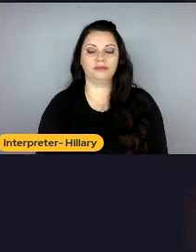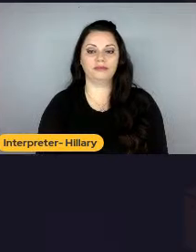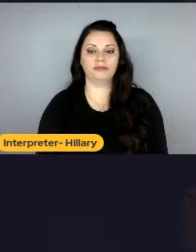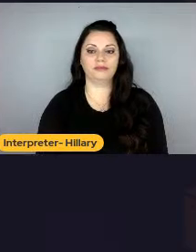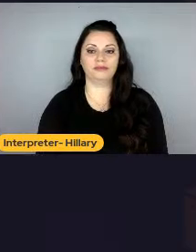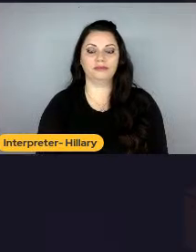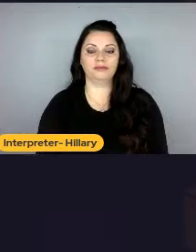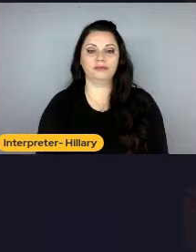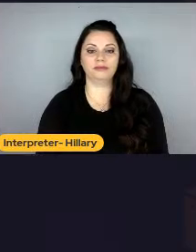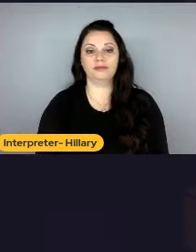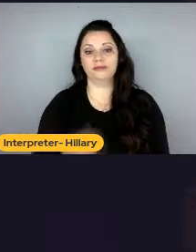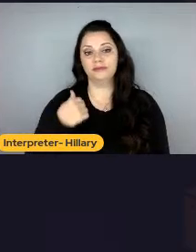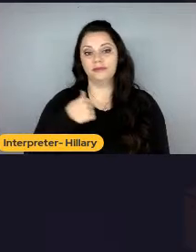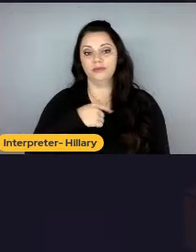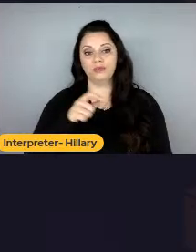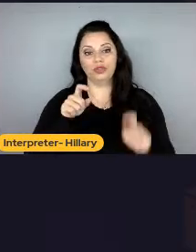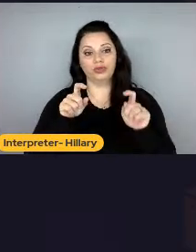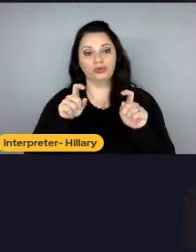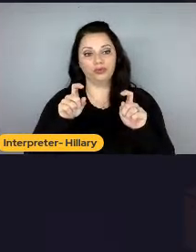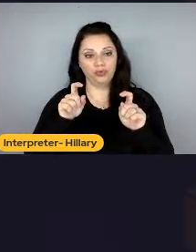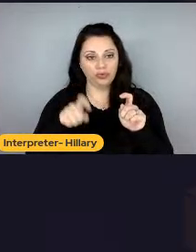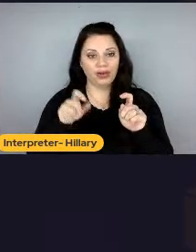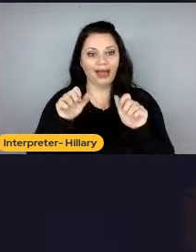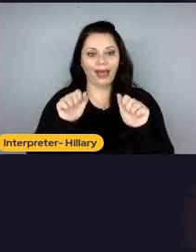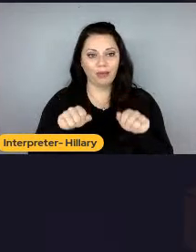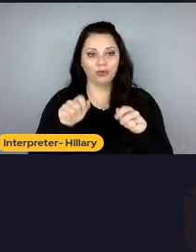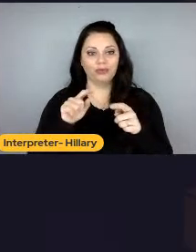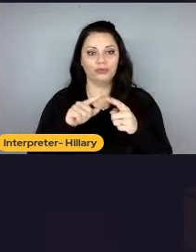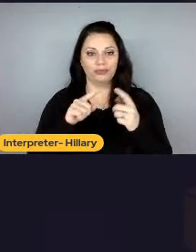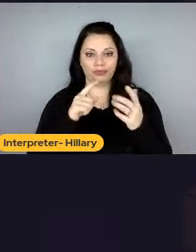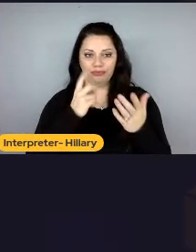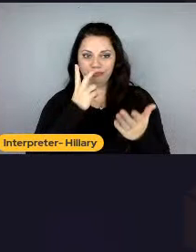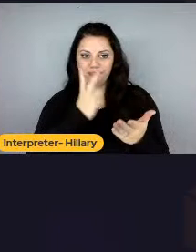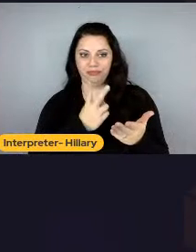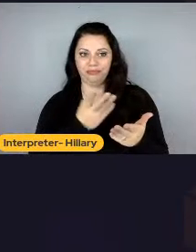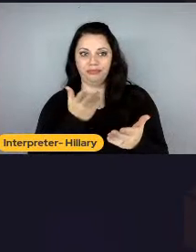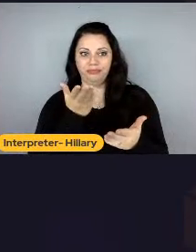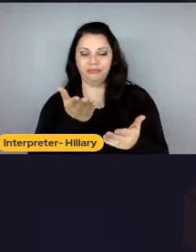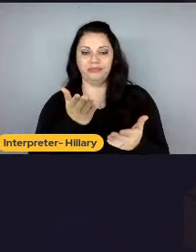We should be able to again see that